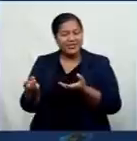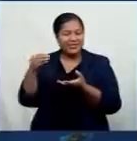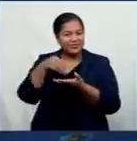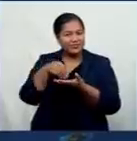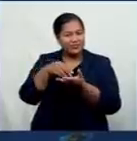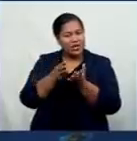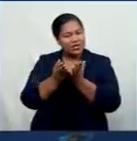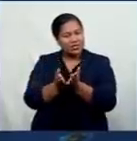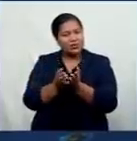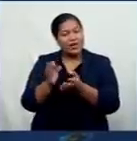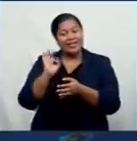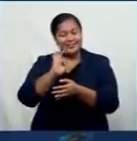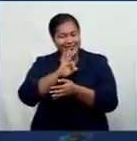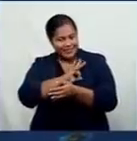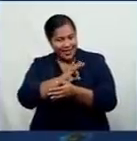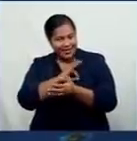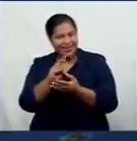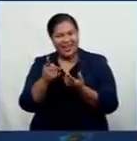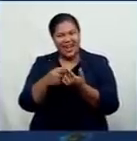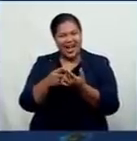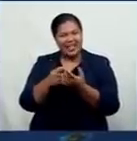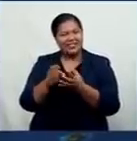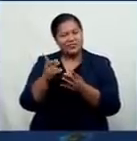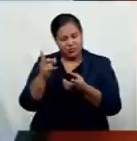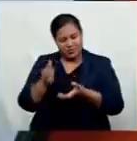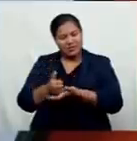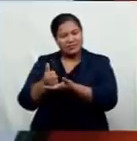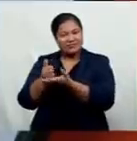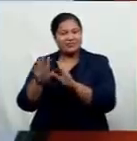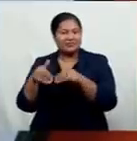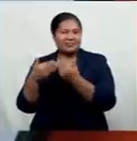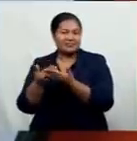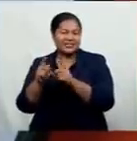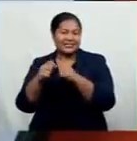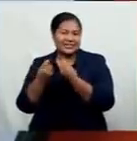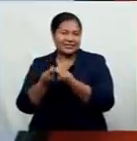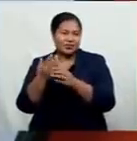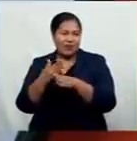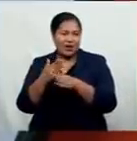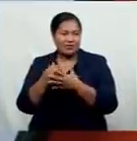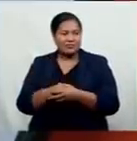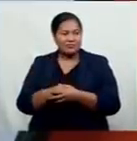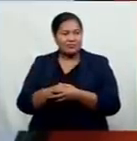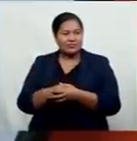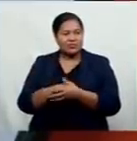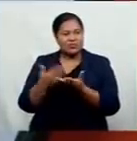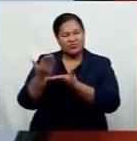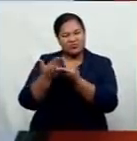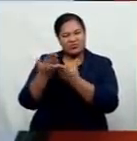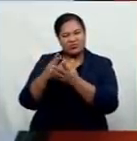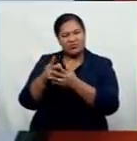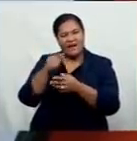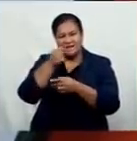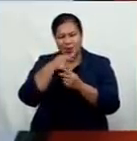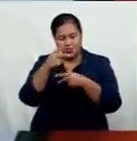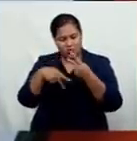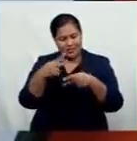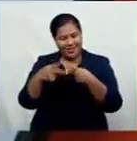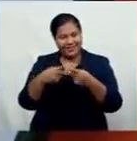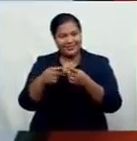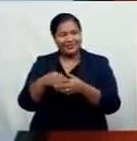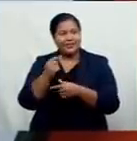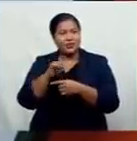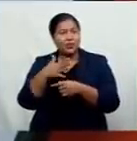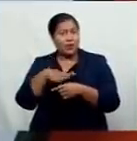the staffs and other consumables to take with the team. We talked about a few of the processes that we would like to